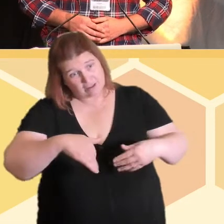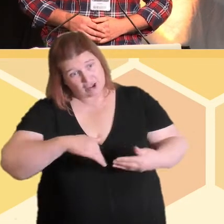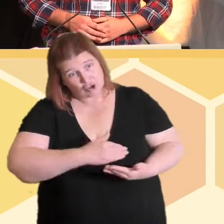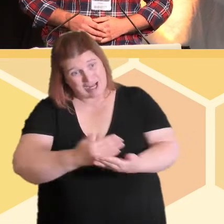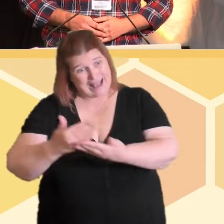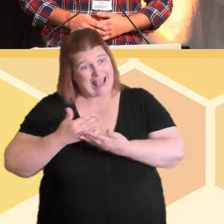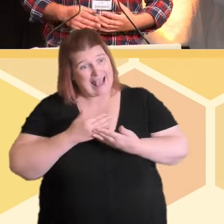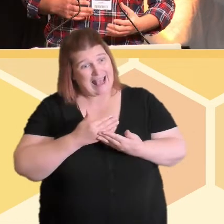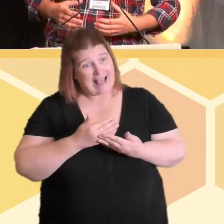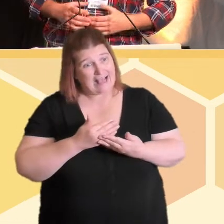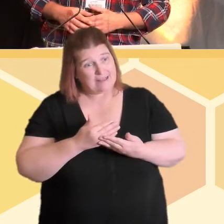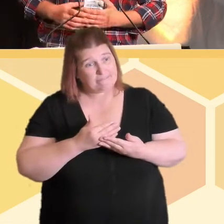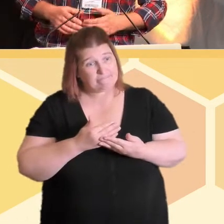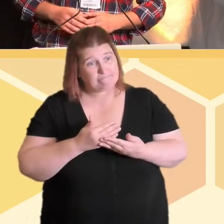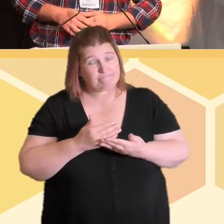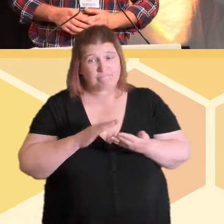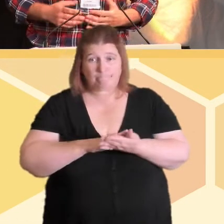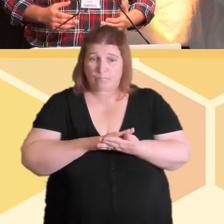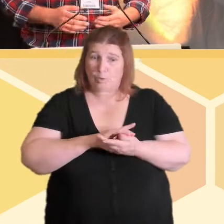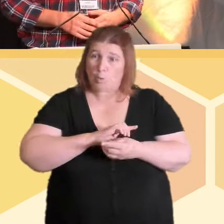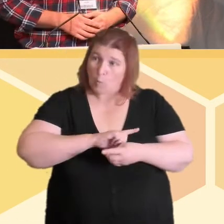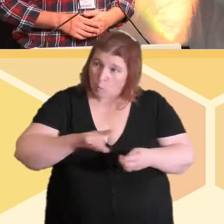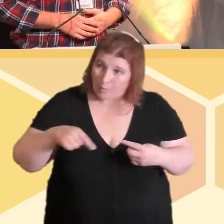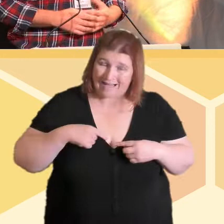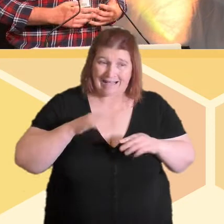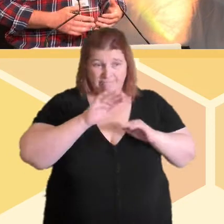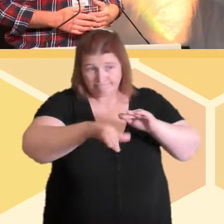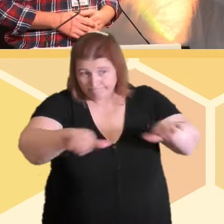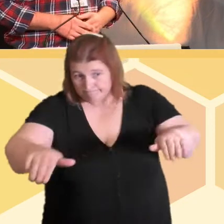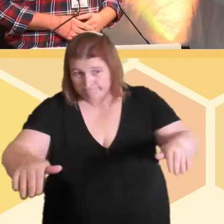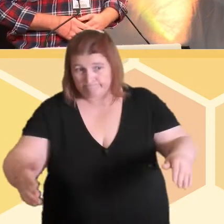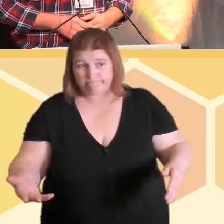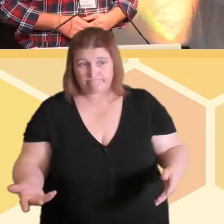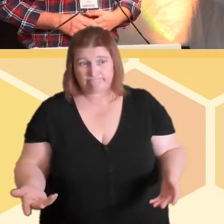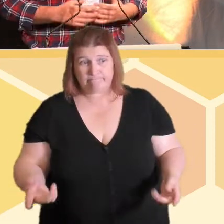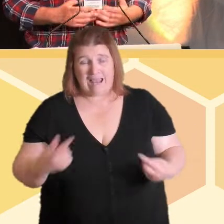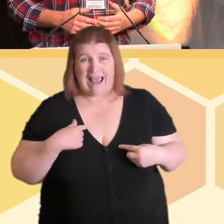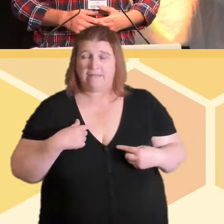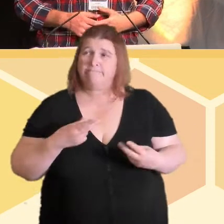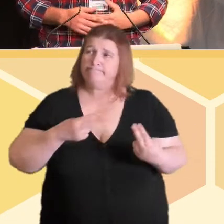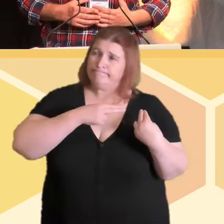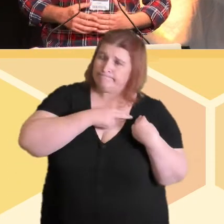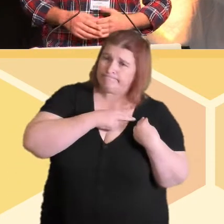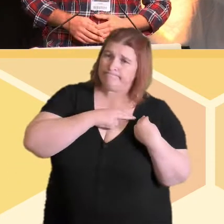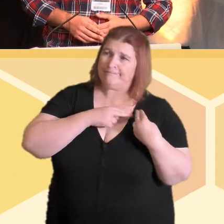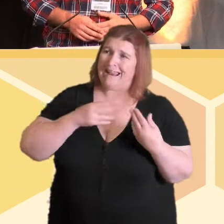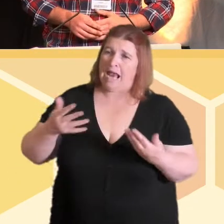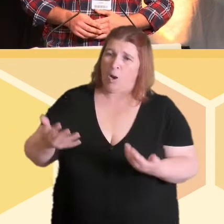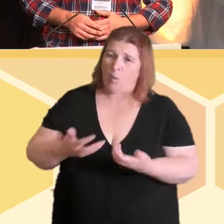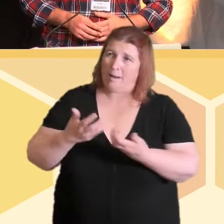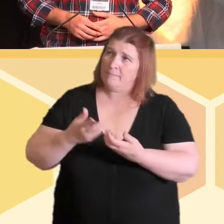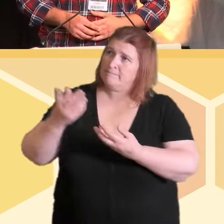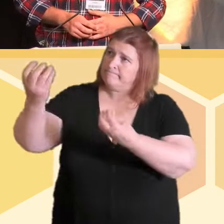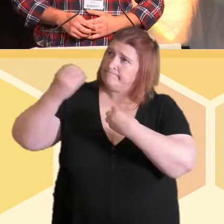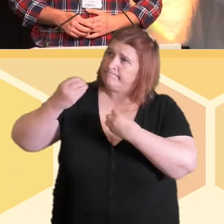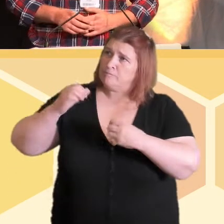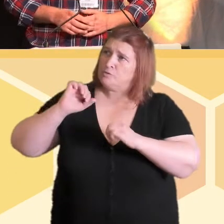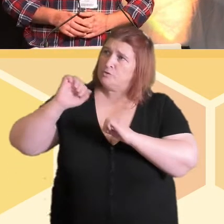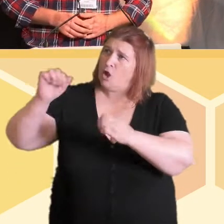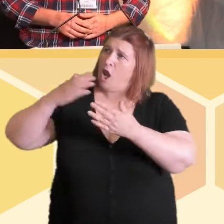creation. Therefore, we are called and we're equipped to be stewards of creation and ambassadors of God's love and